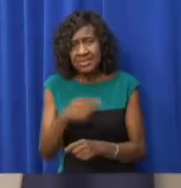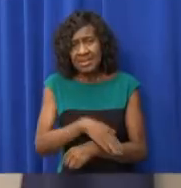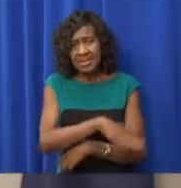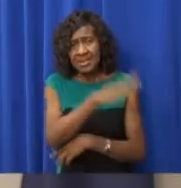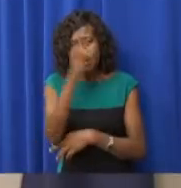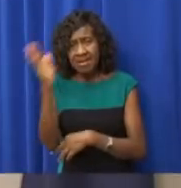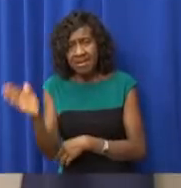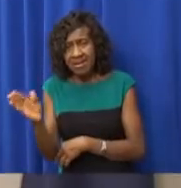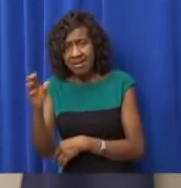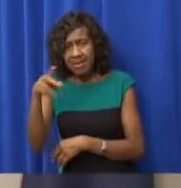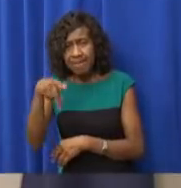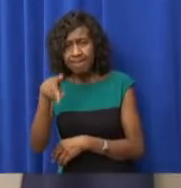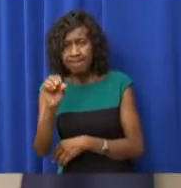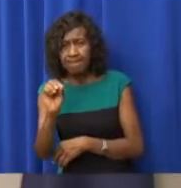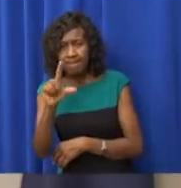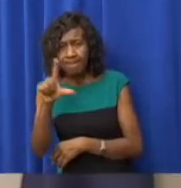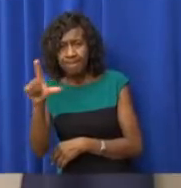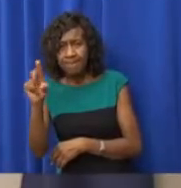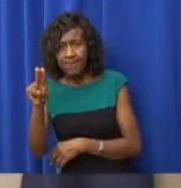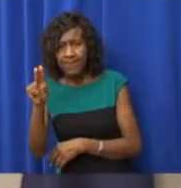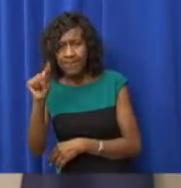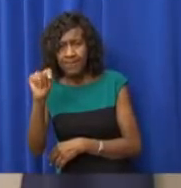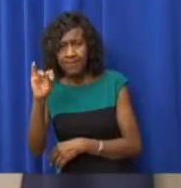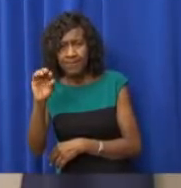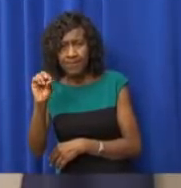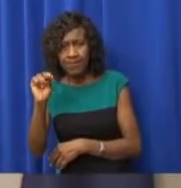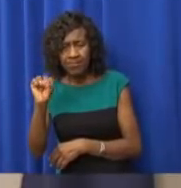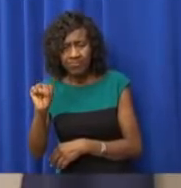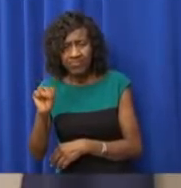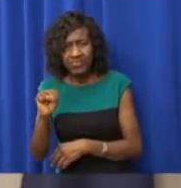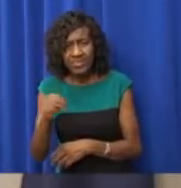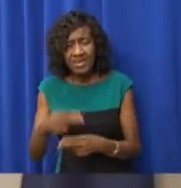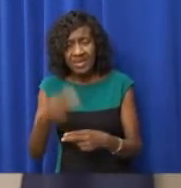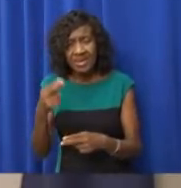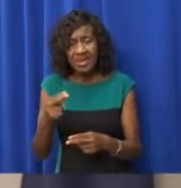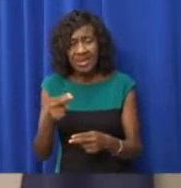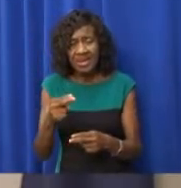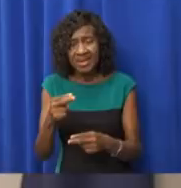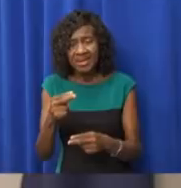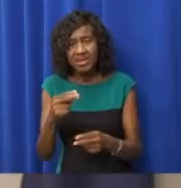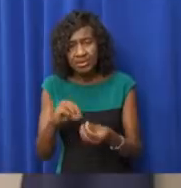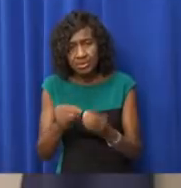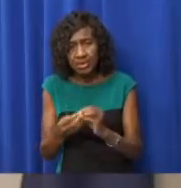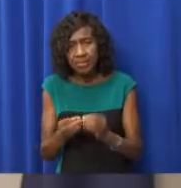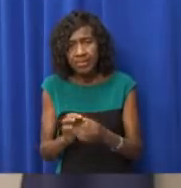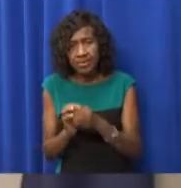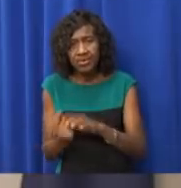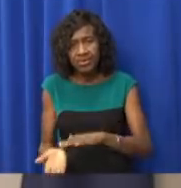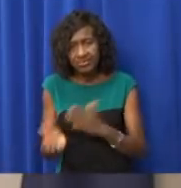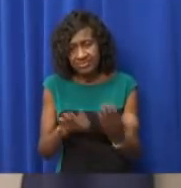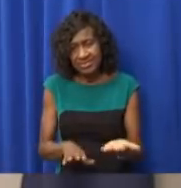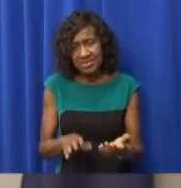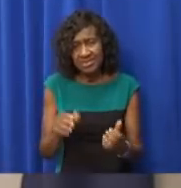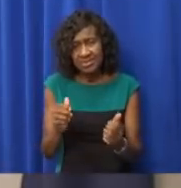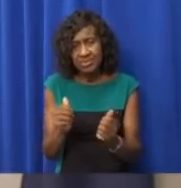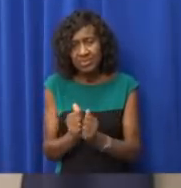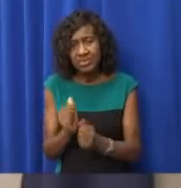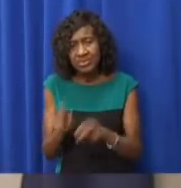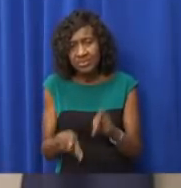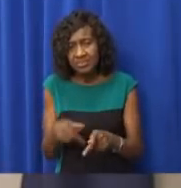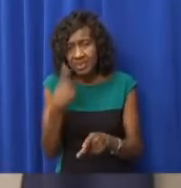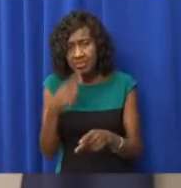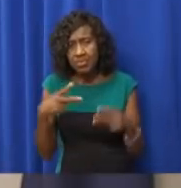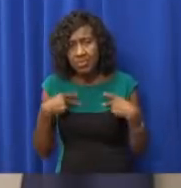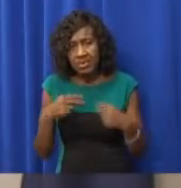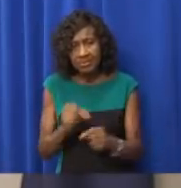significantly higher death rates in people with COVID-19, according to their analysis. In fact, many of